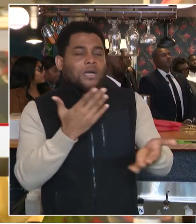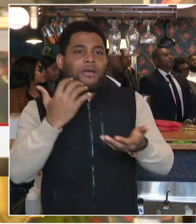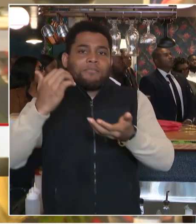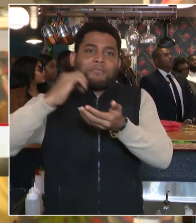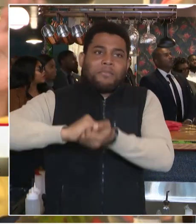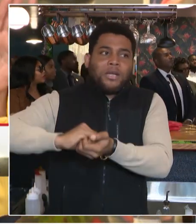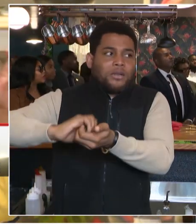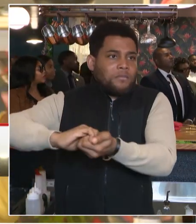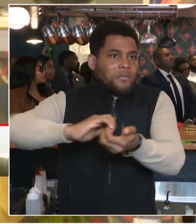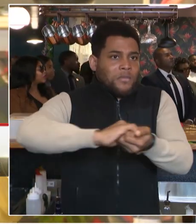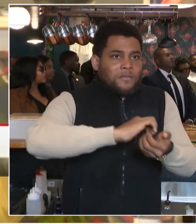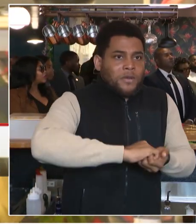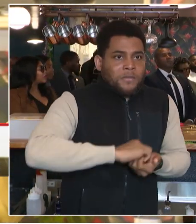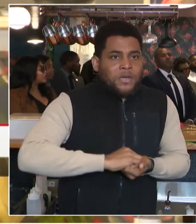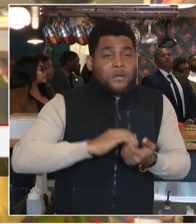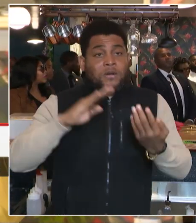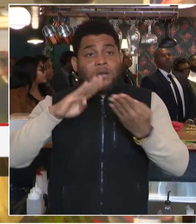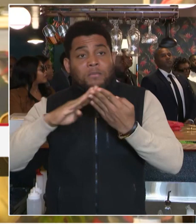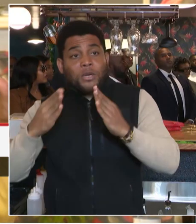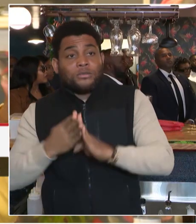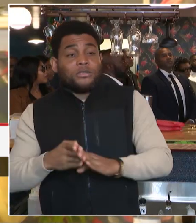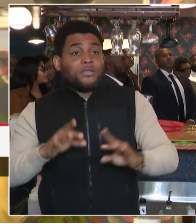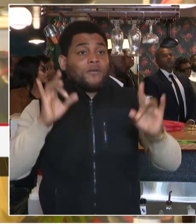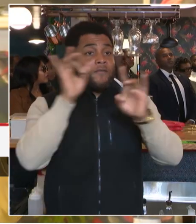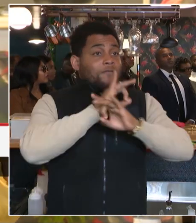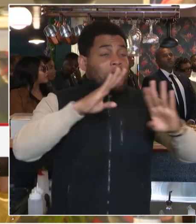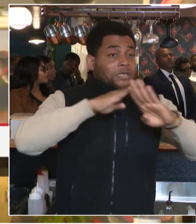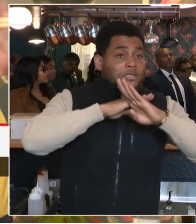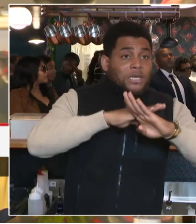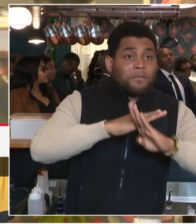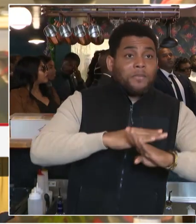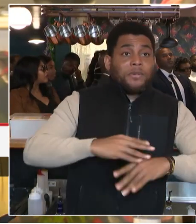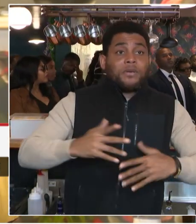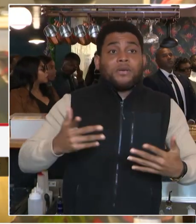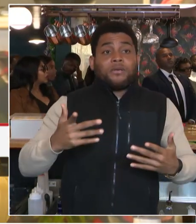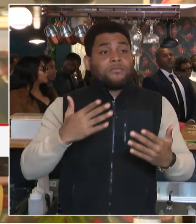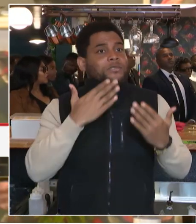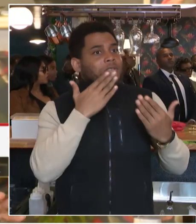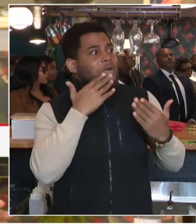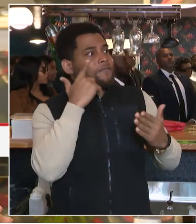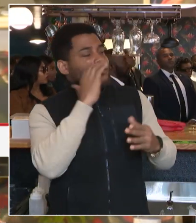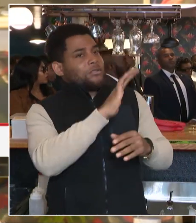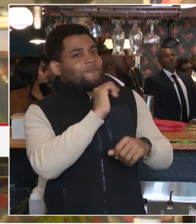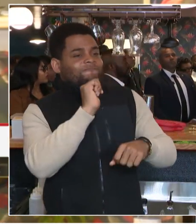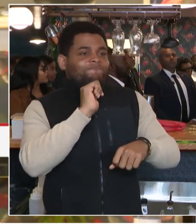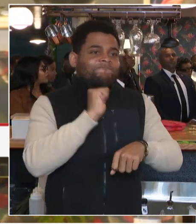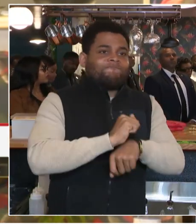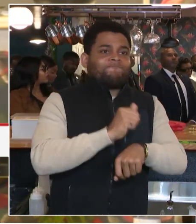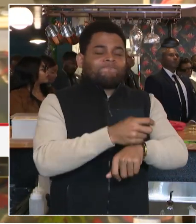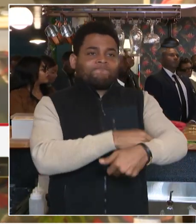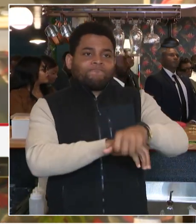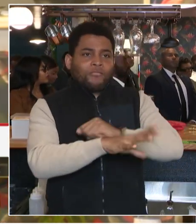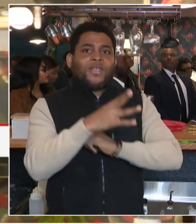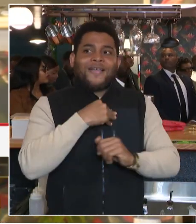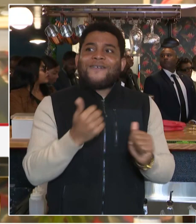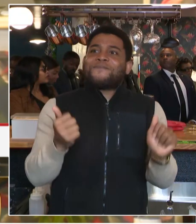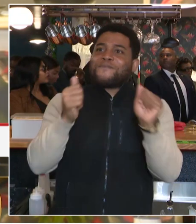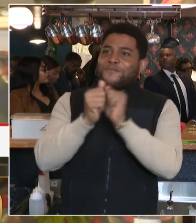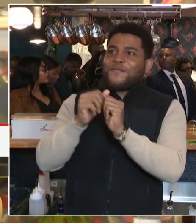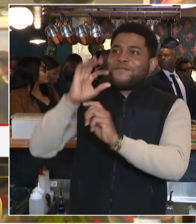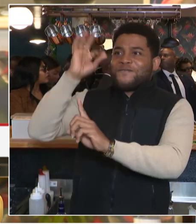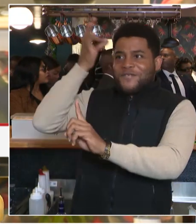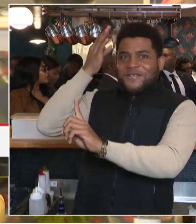just with the community and violence interruption efforts that they're doing on their own, but also with our federal partners. And we